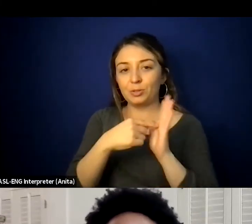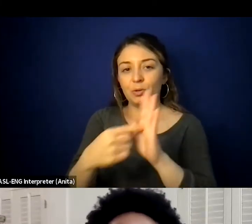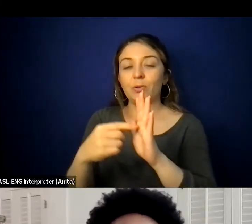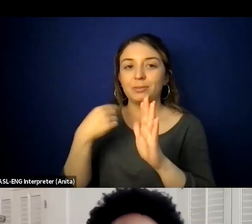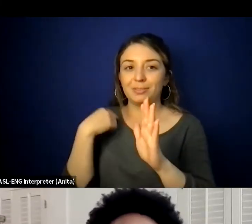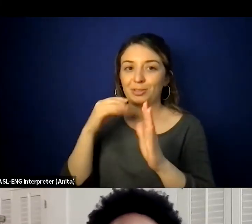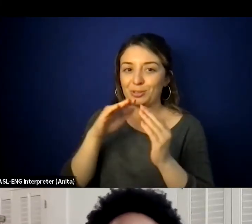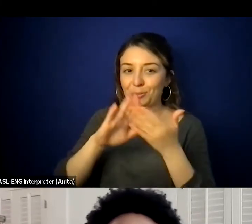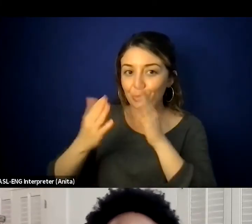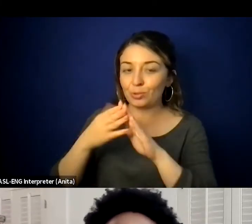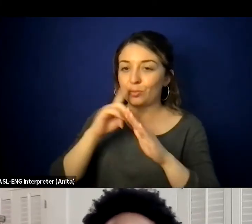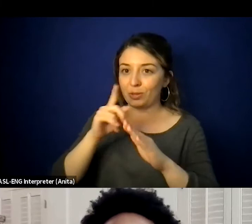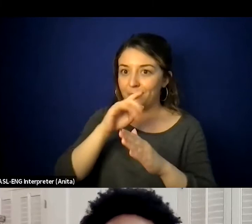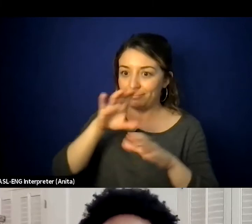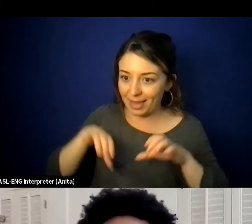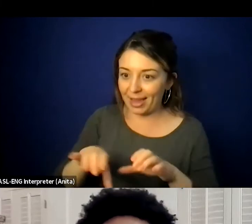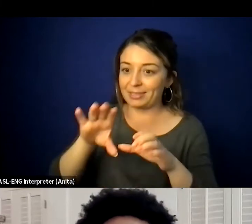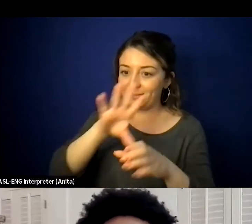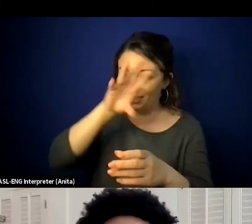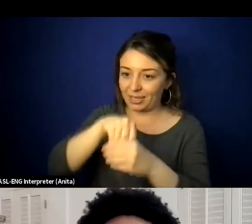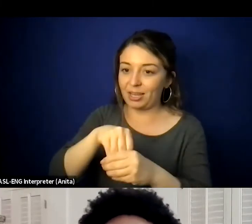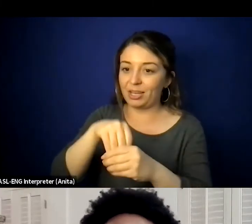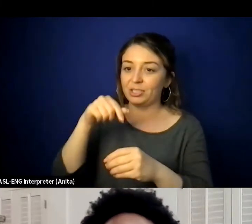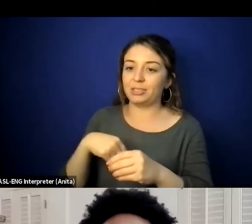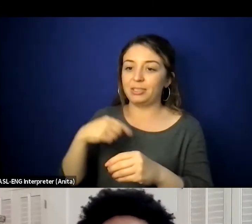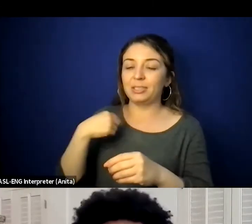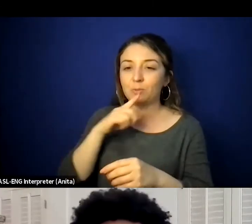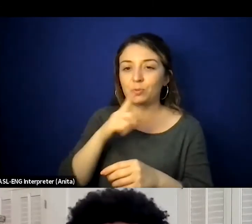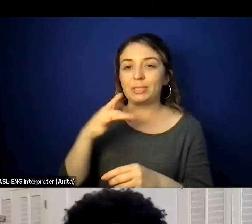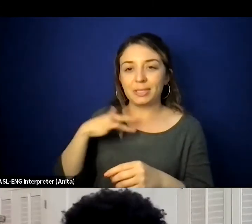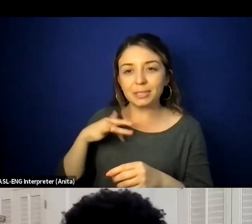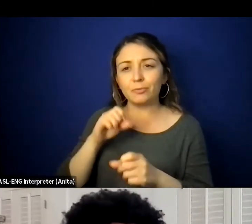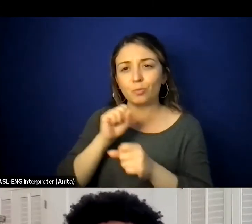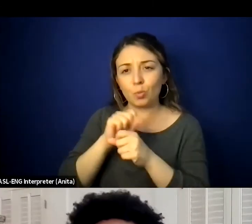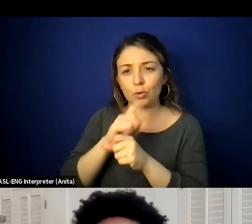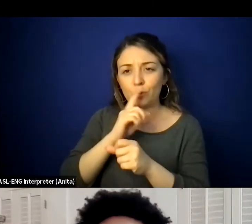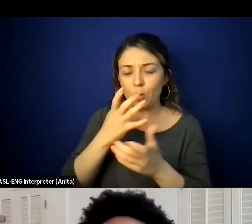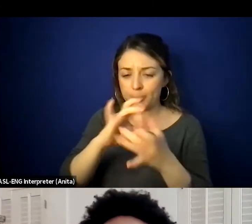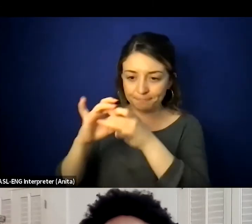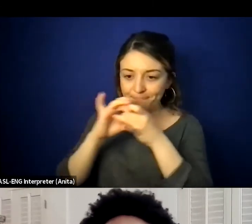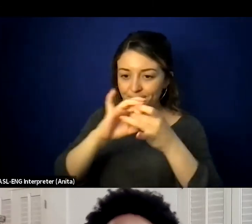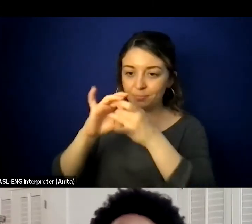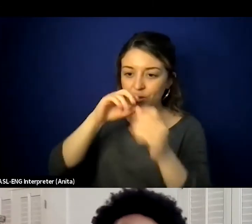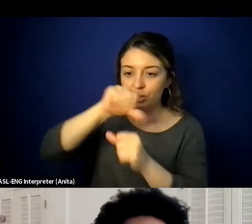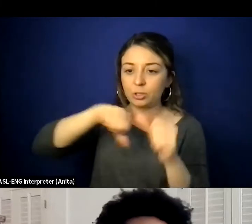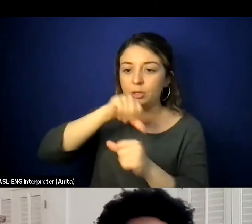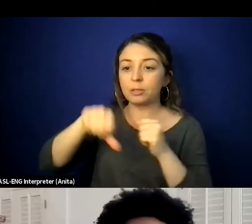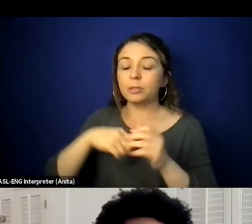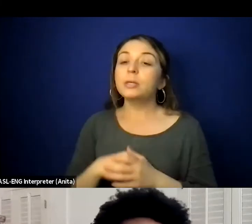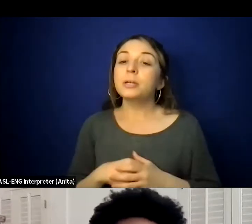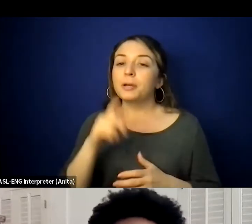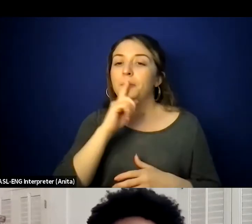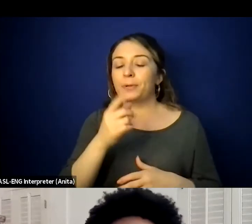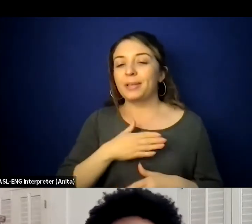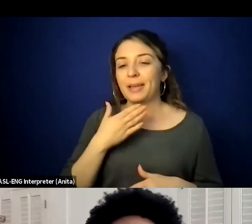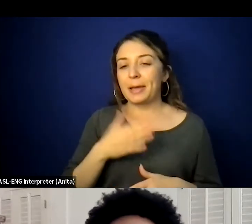actively engaged in the hard and delicate work of belonging together. And I'm so glad to